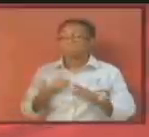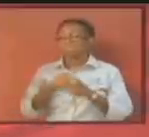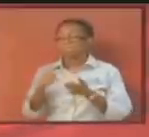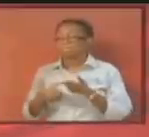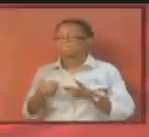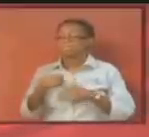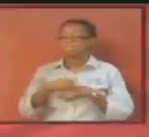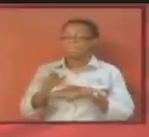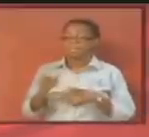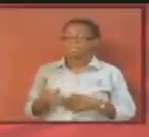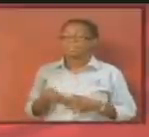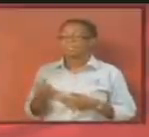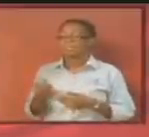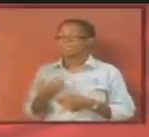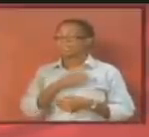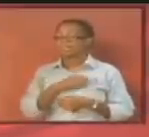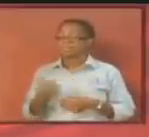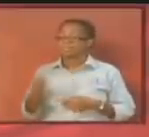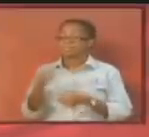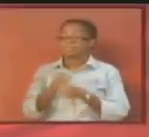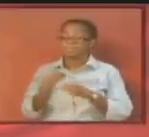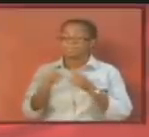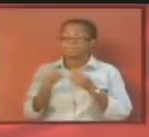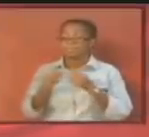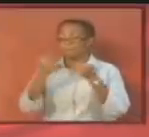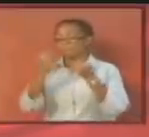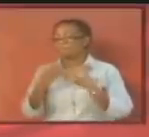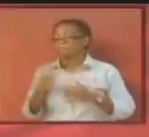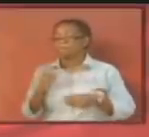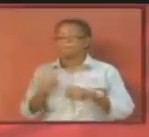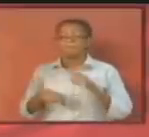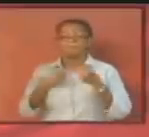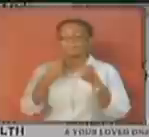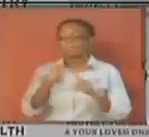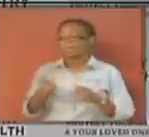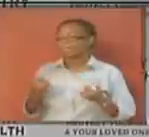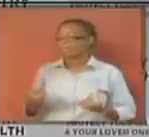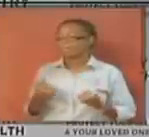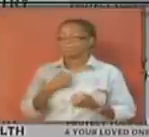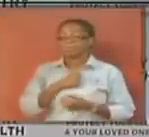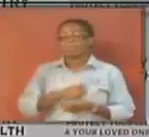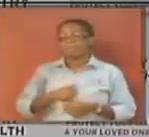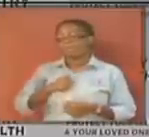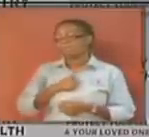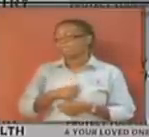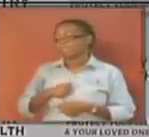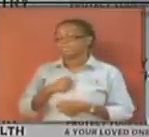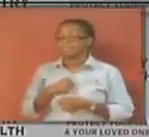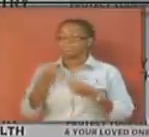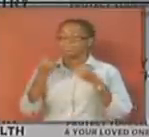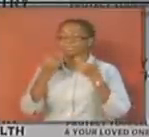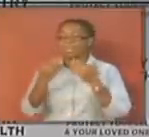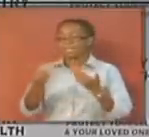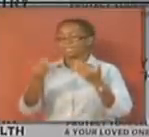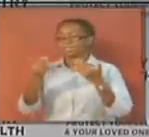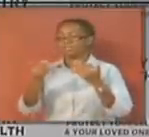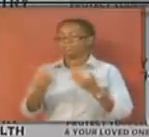that and get additional data. But I can't answer that question. Thank you. Radio Tambrin, please.